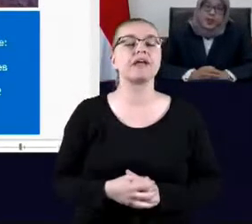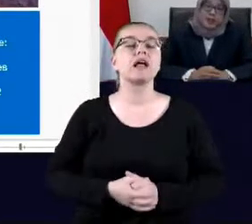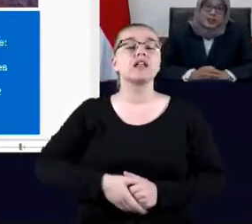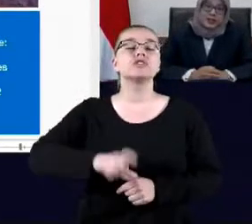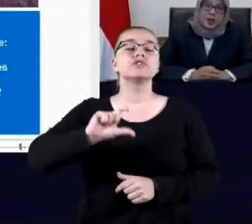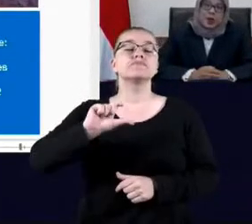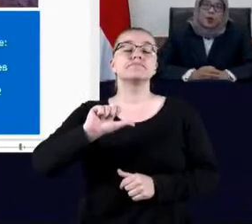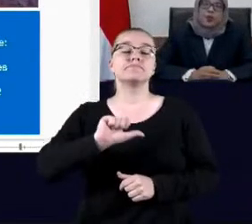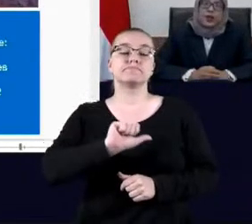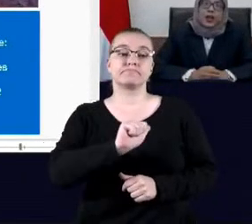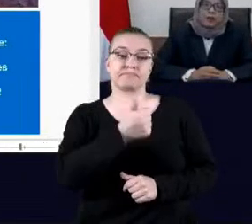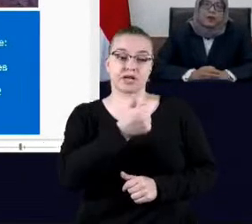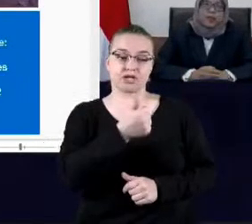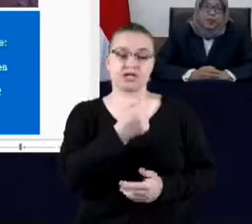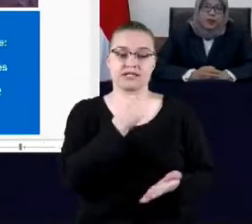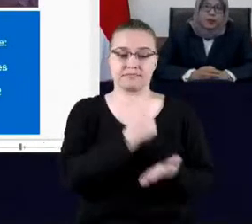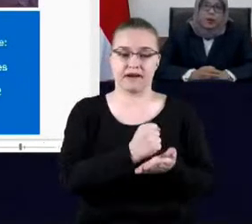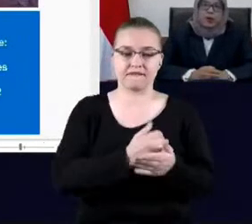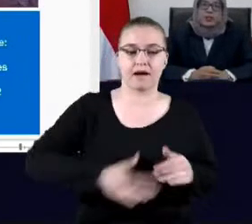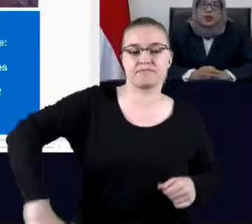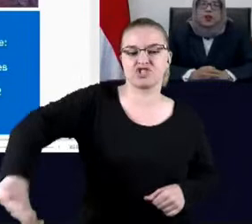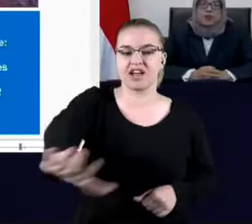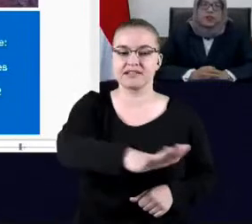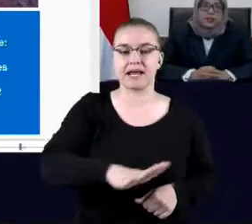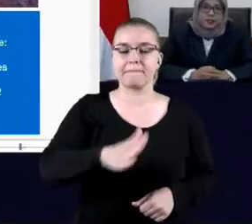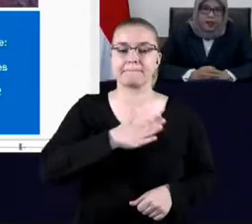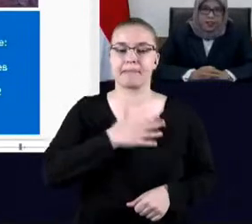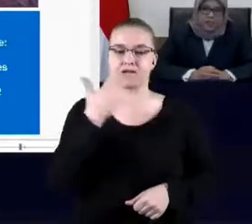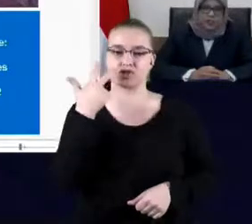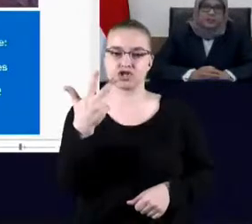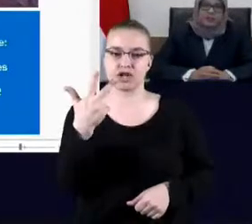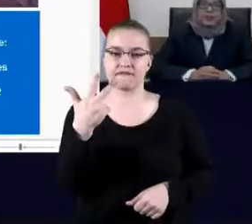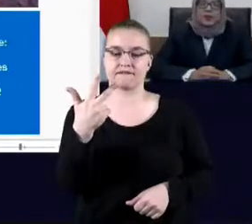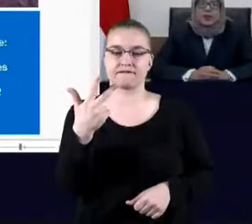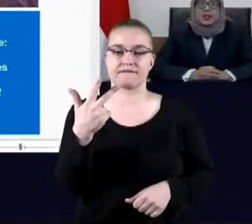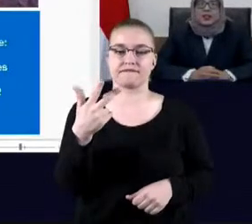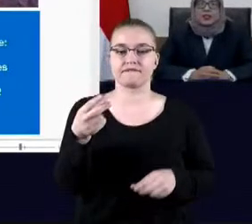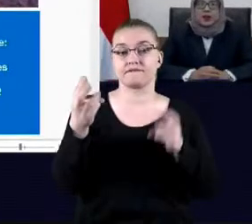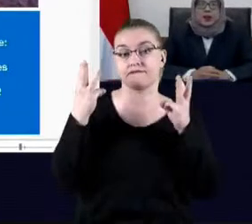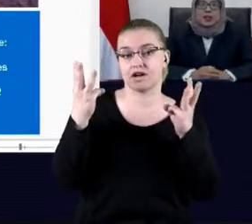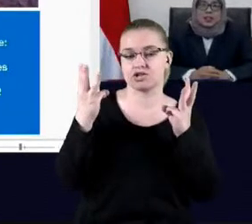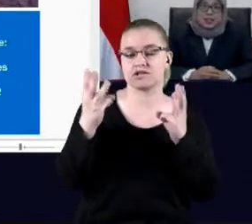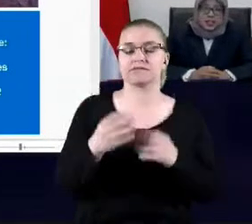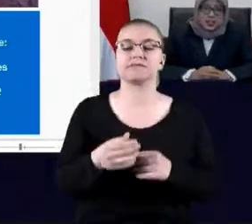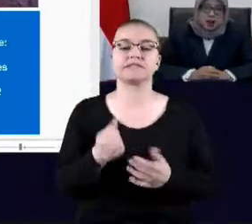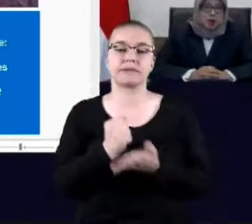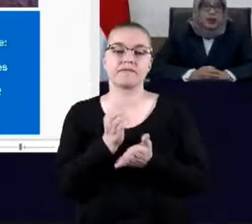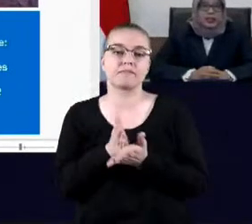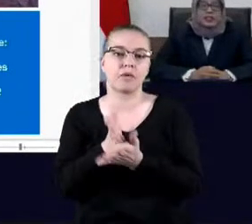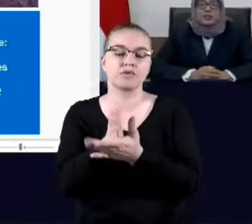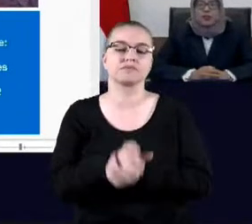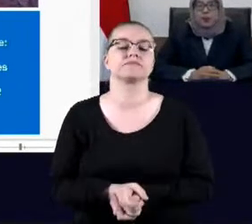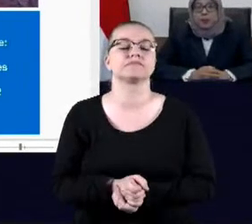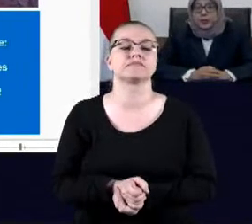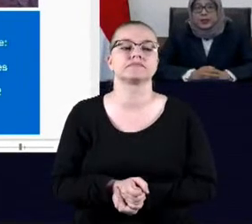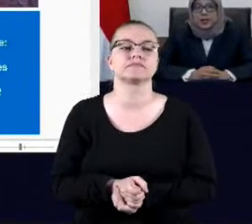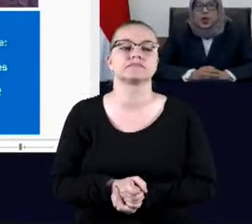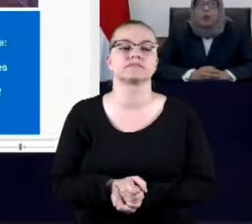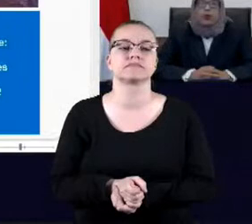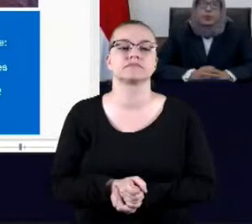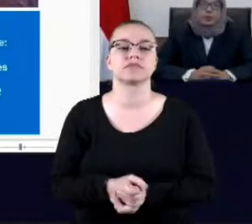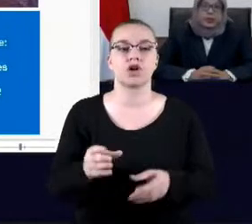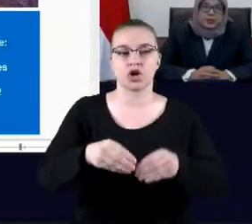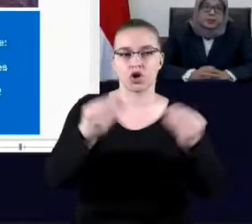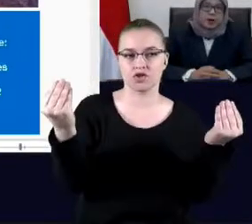which is space, we have 3 points of intervention. These are digital-oriented